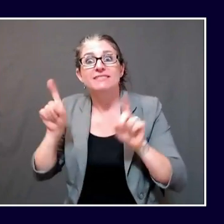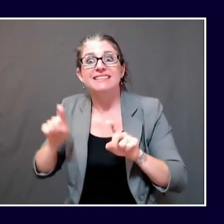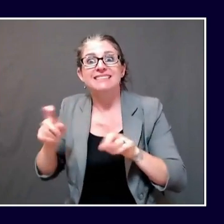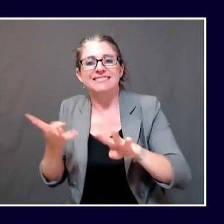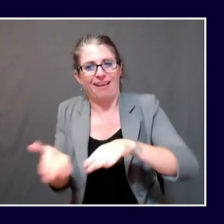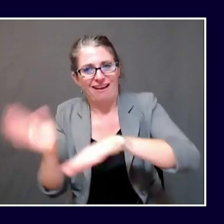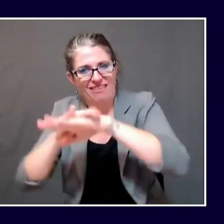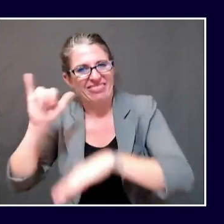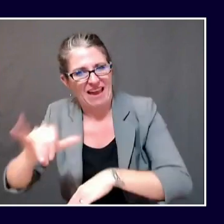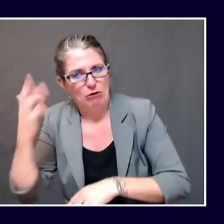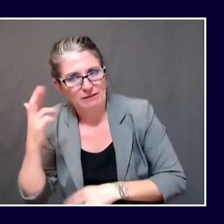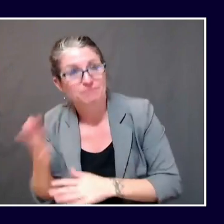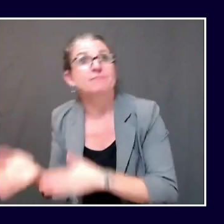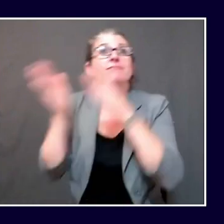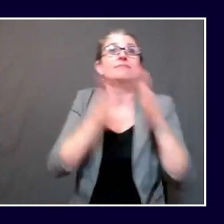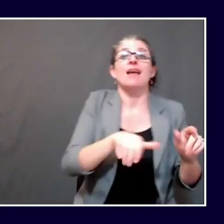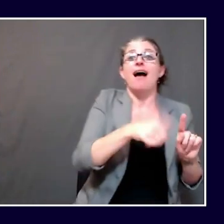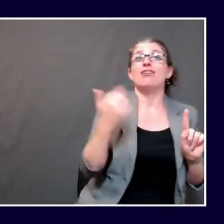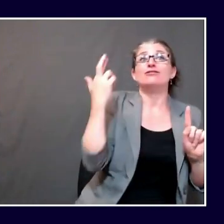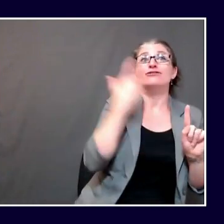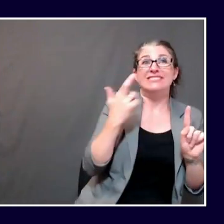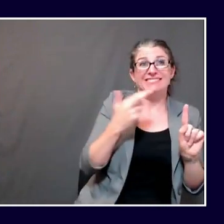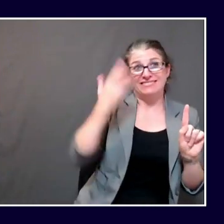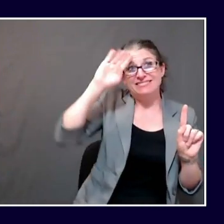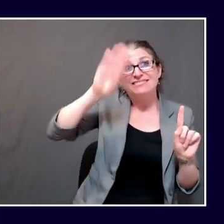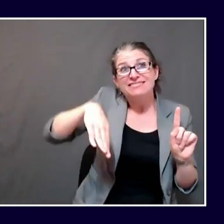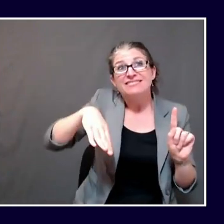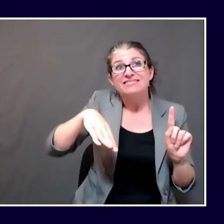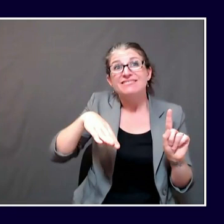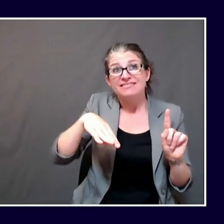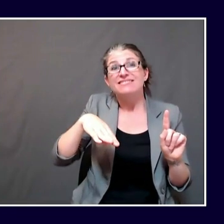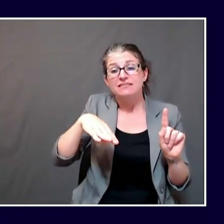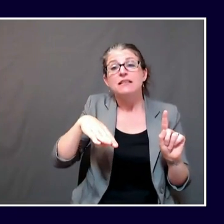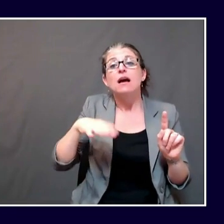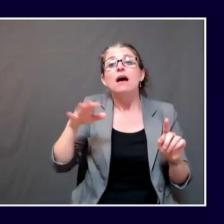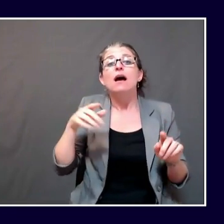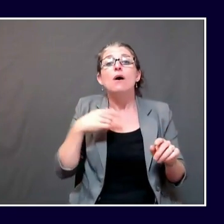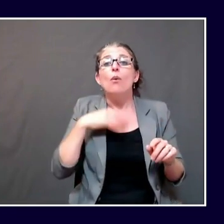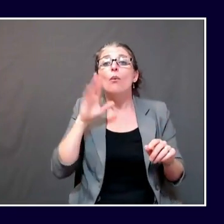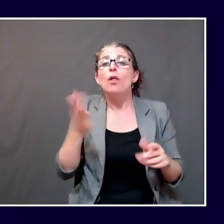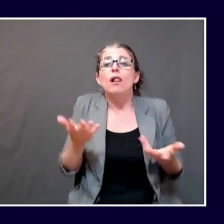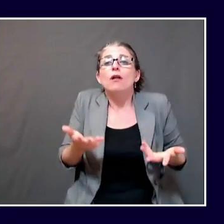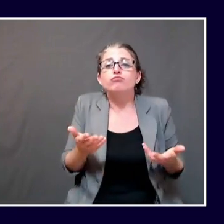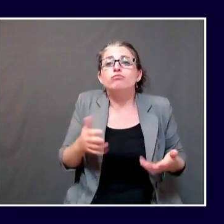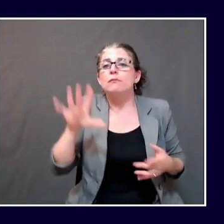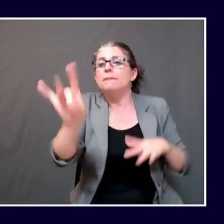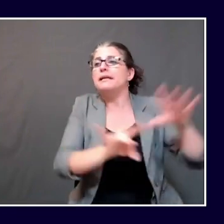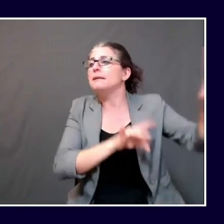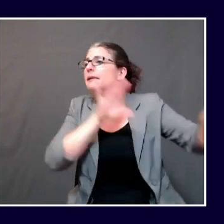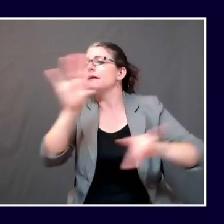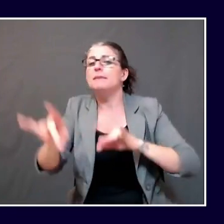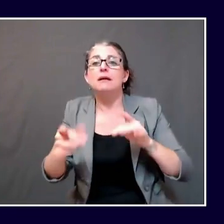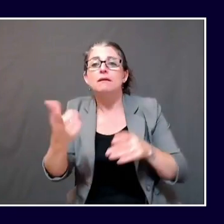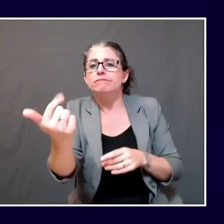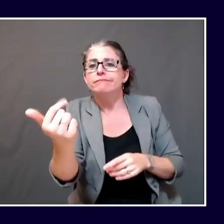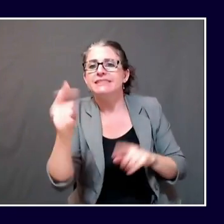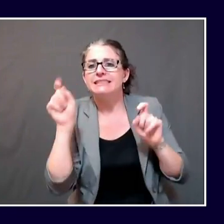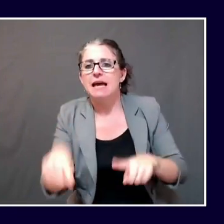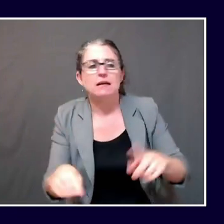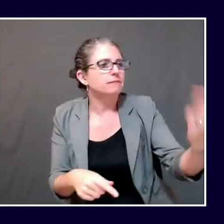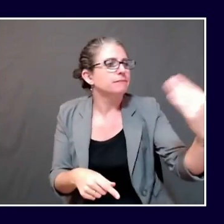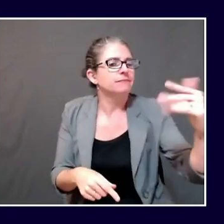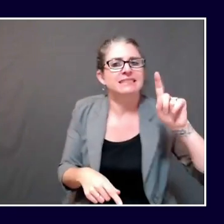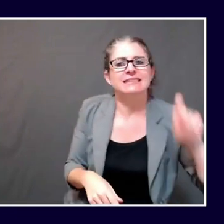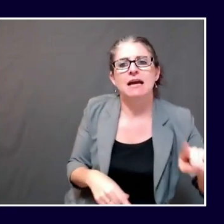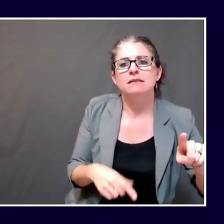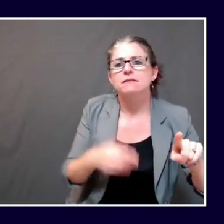things contribute to our ability to get a better vista, a viewpoint into what's going on with COVID-19. So